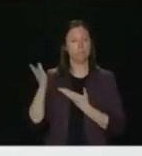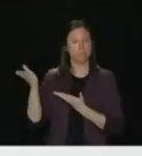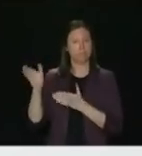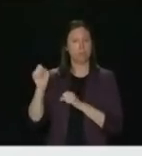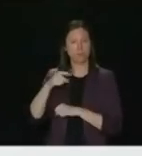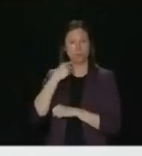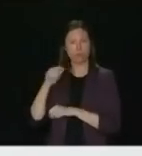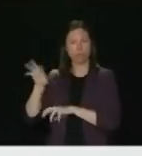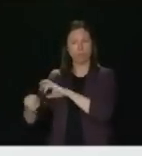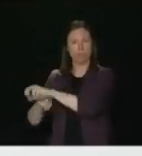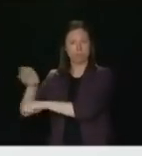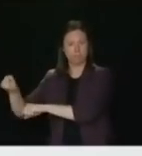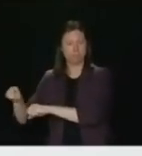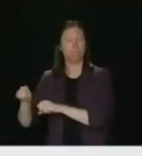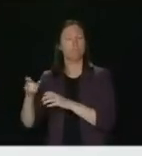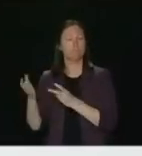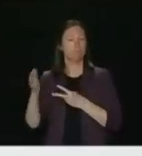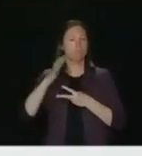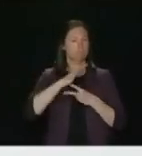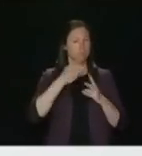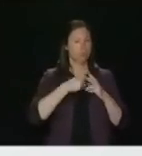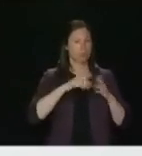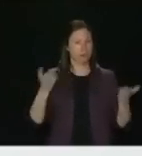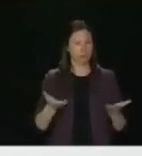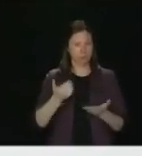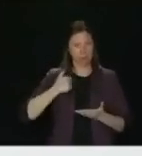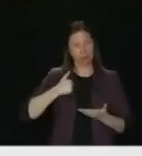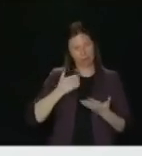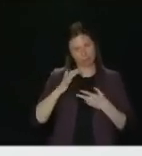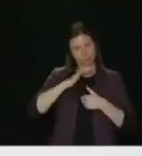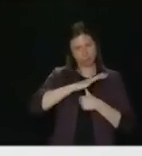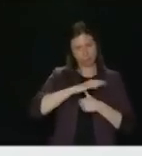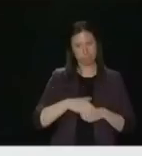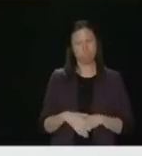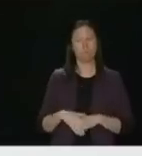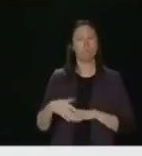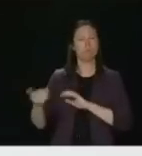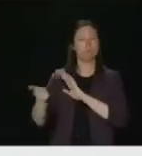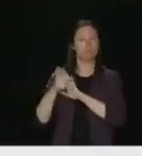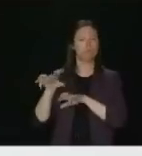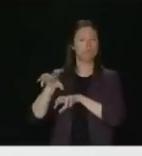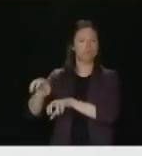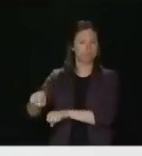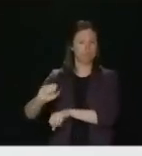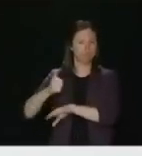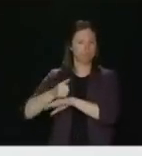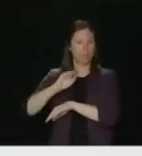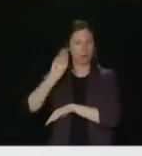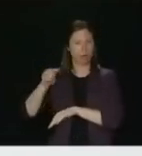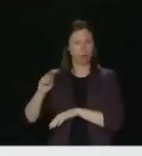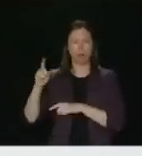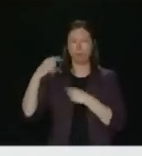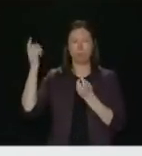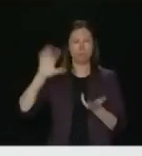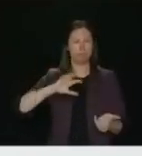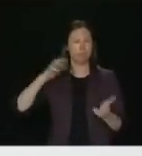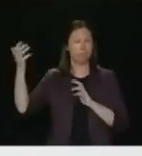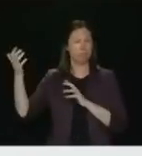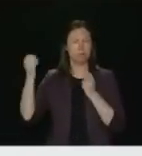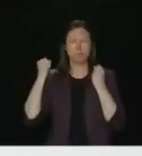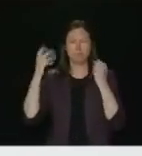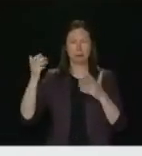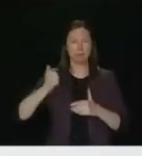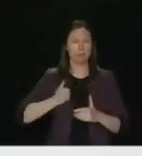course, we're going to start with the situation here in Canada. We're entering the third week of illegal blockades that have been disrupting the lives of too